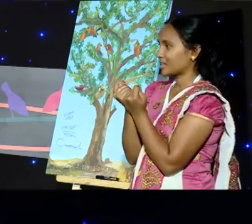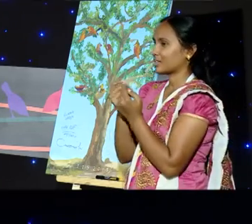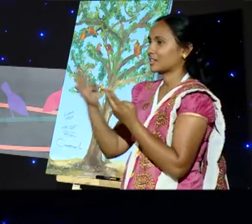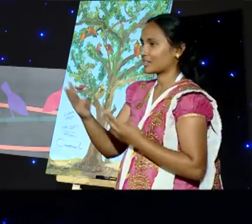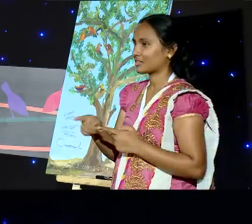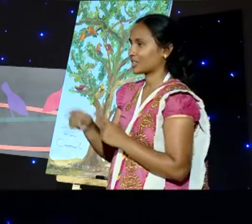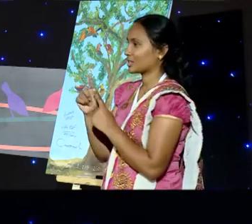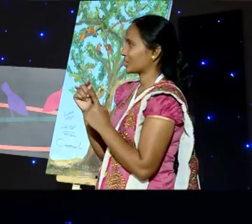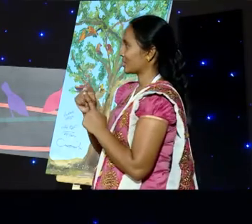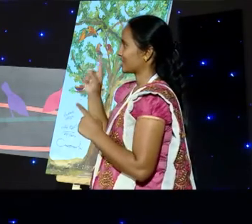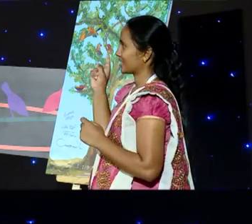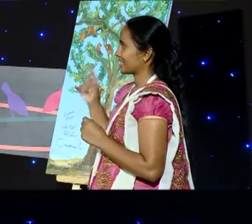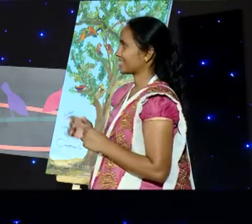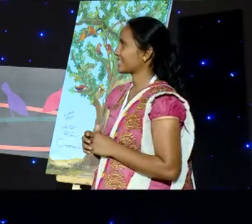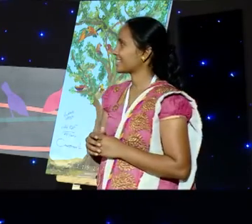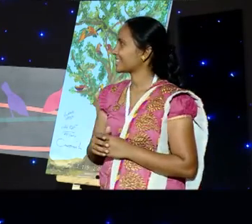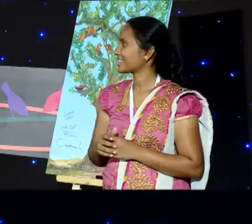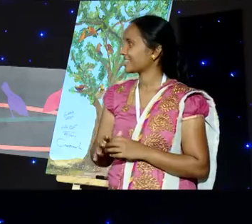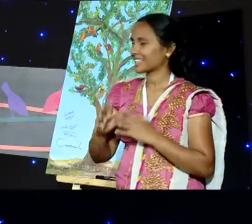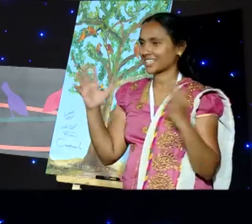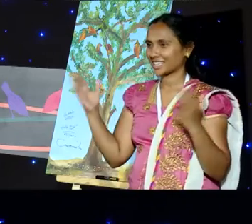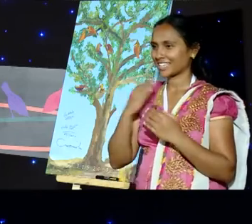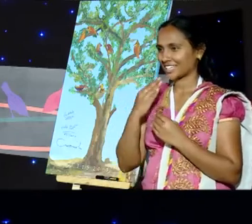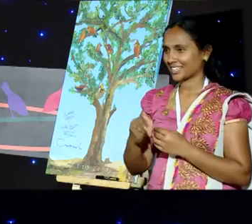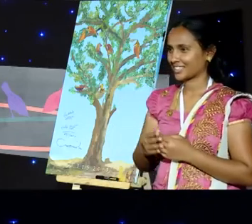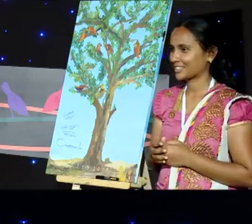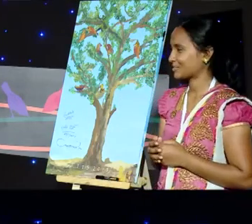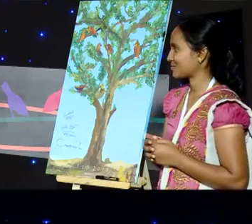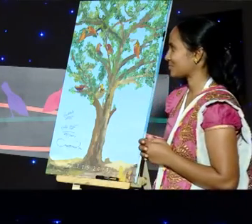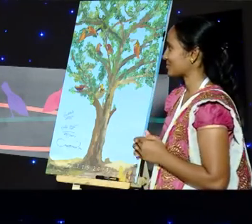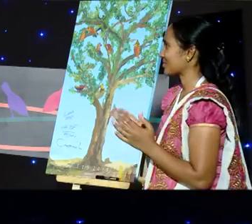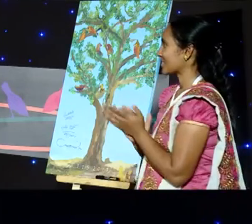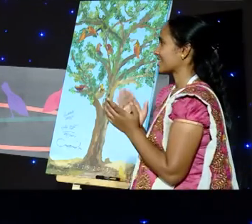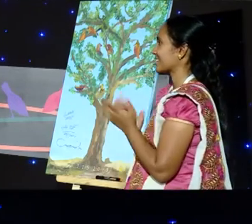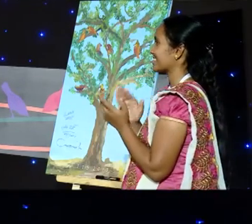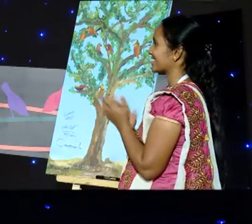inviting us to do. So I hope we take maximum advantage of that, and thank you for your time.